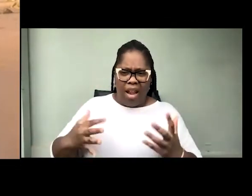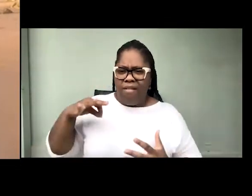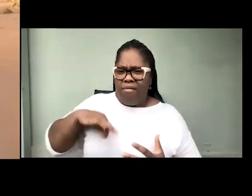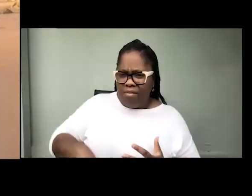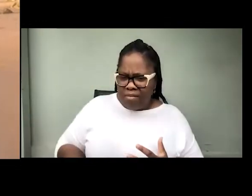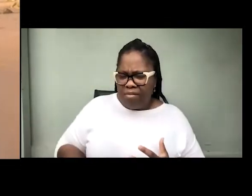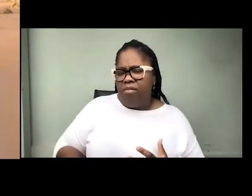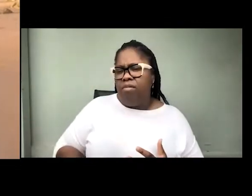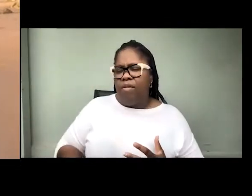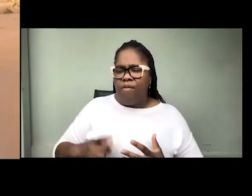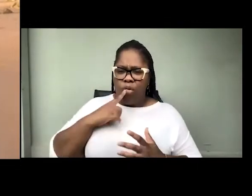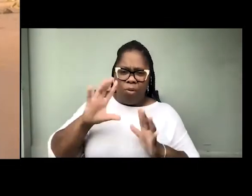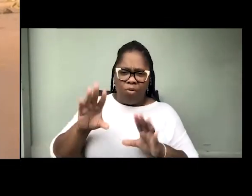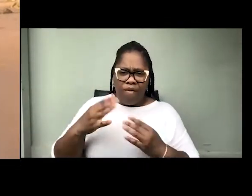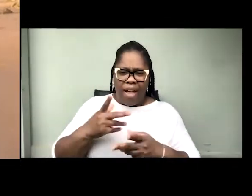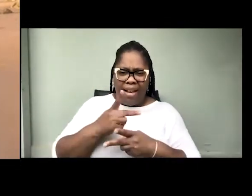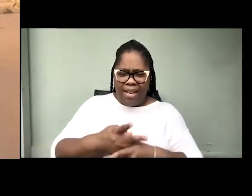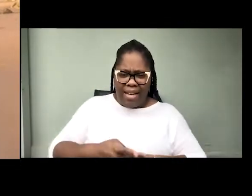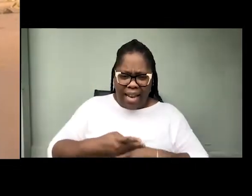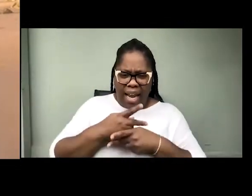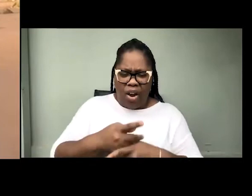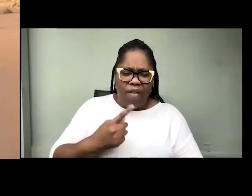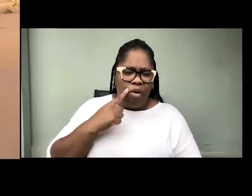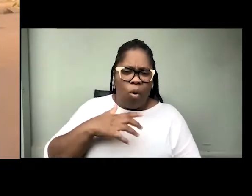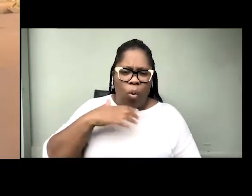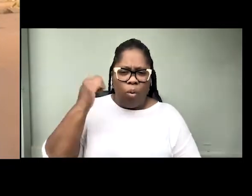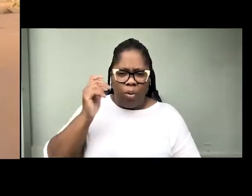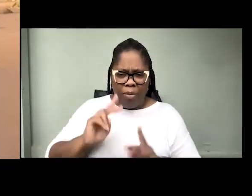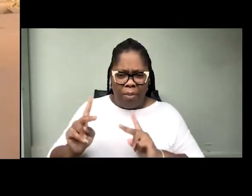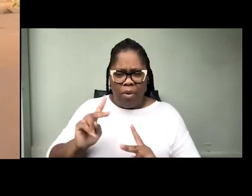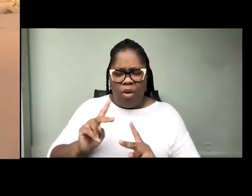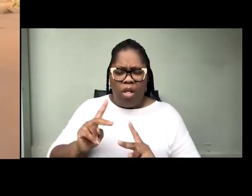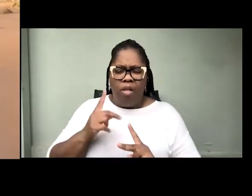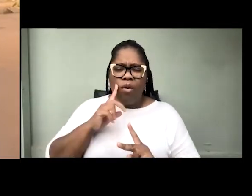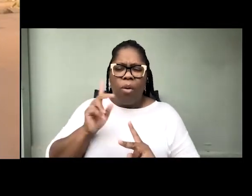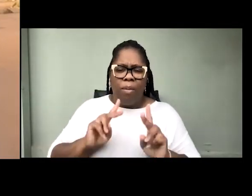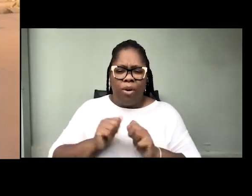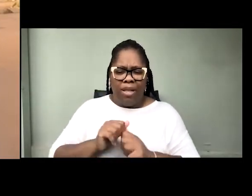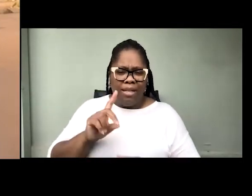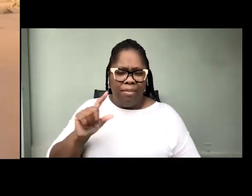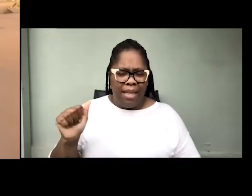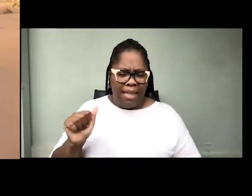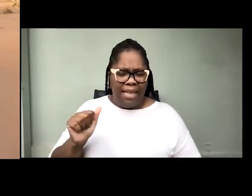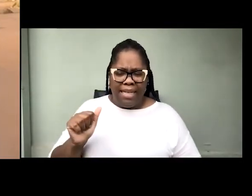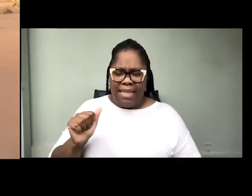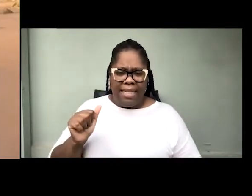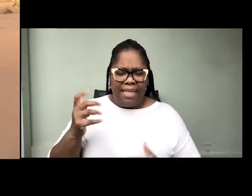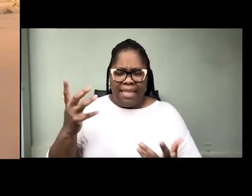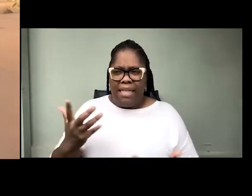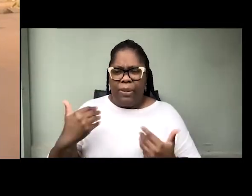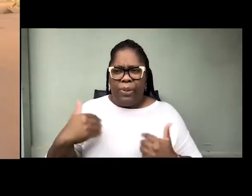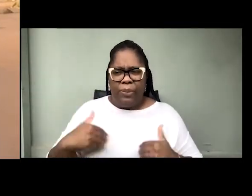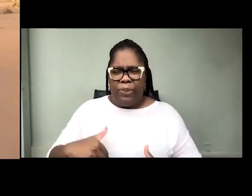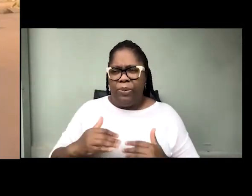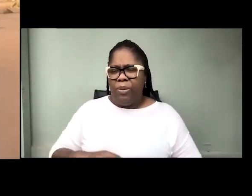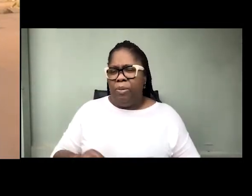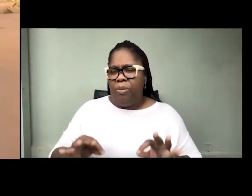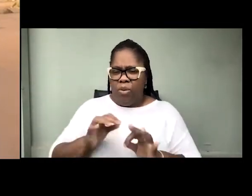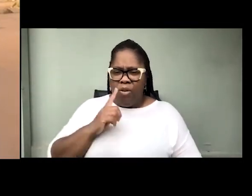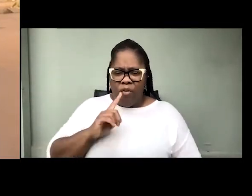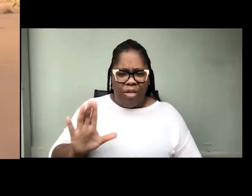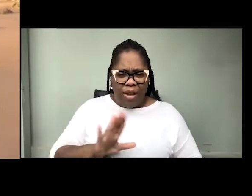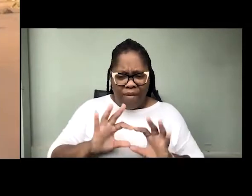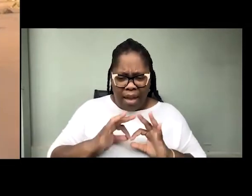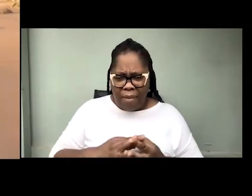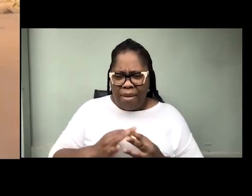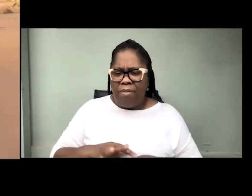to providing care to older adults and people with disabilities. It's just, it is so important to their families. It is so